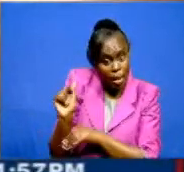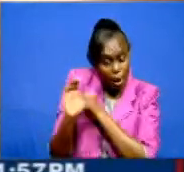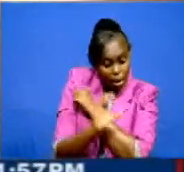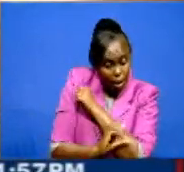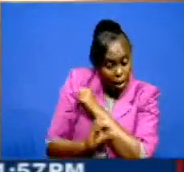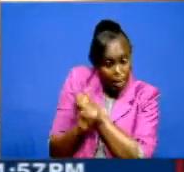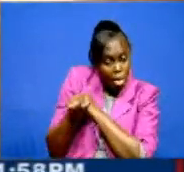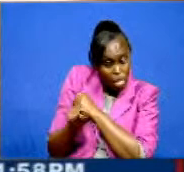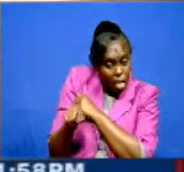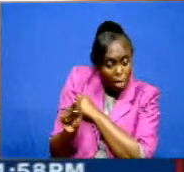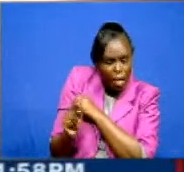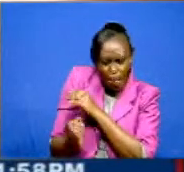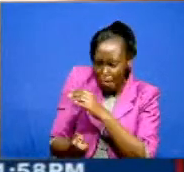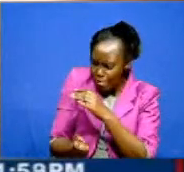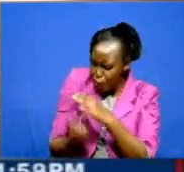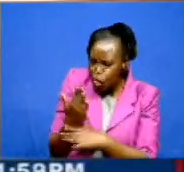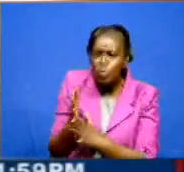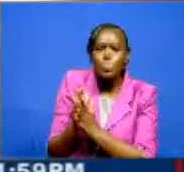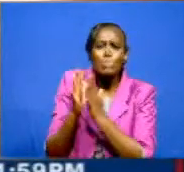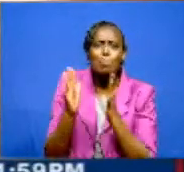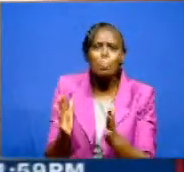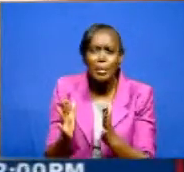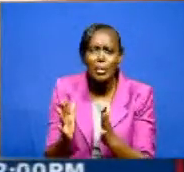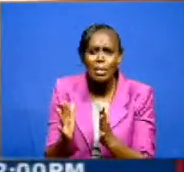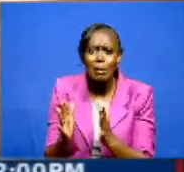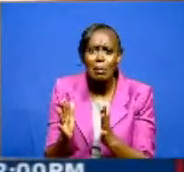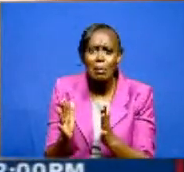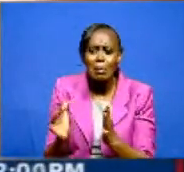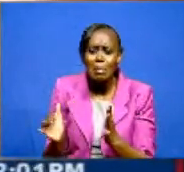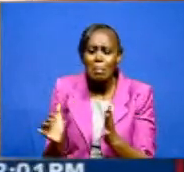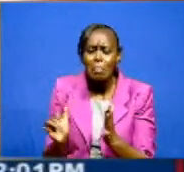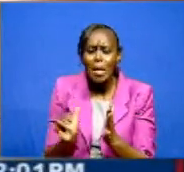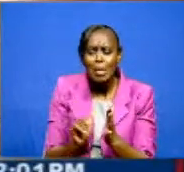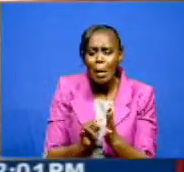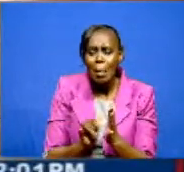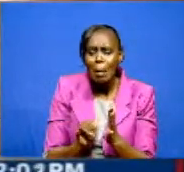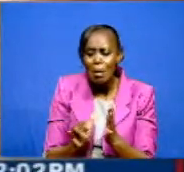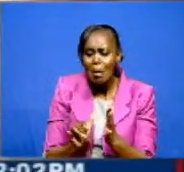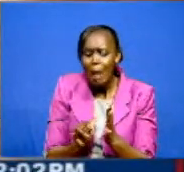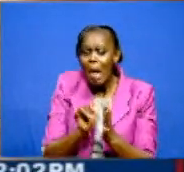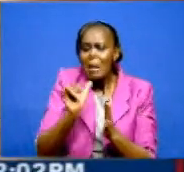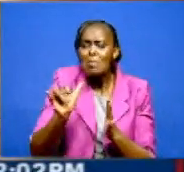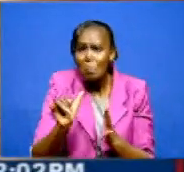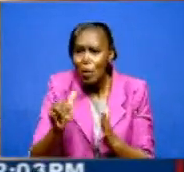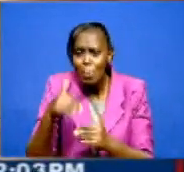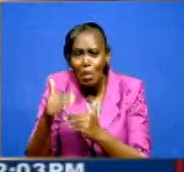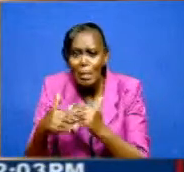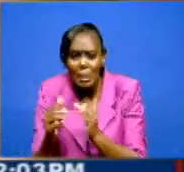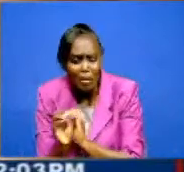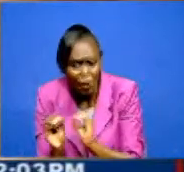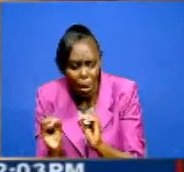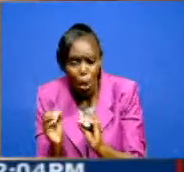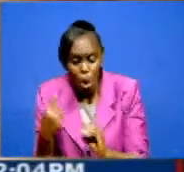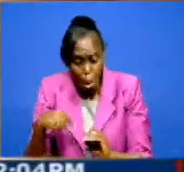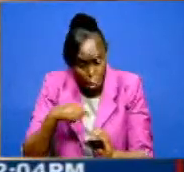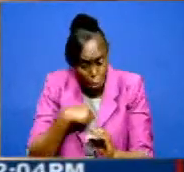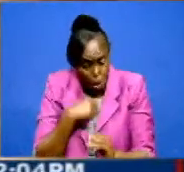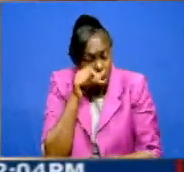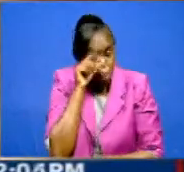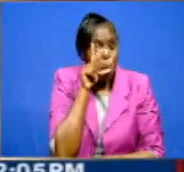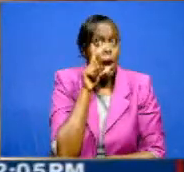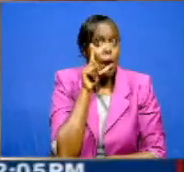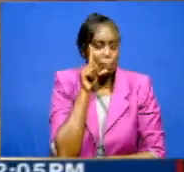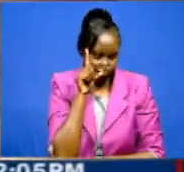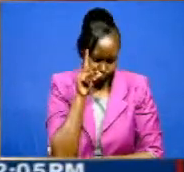are big producers, but they do not export their tea in raw form. We have got to wake up and